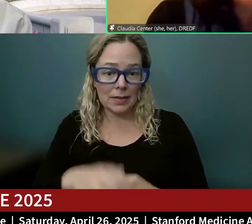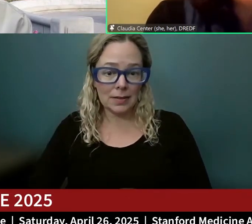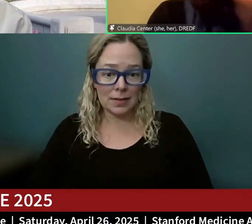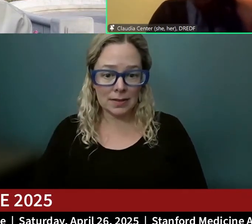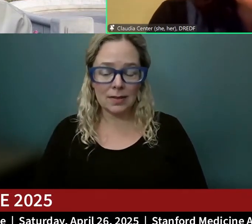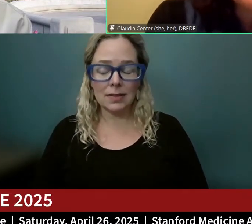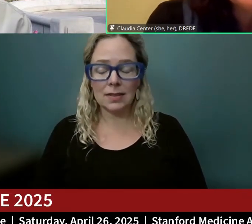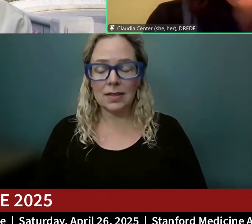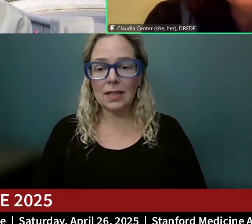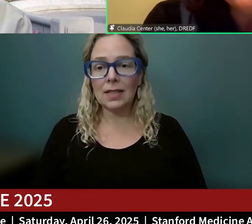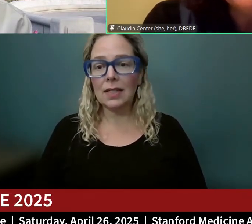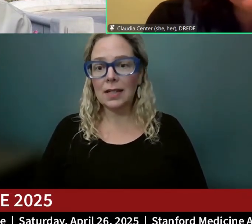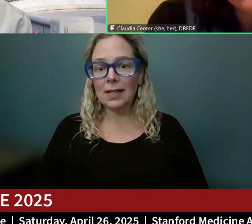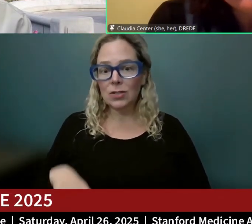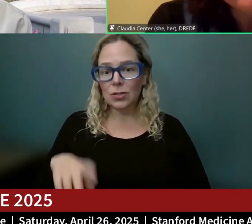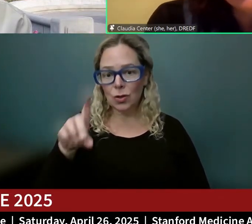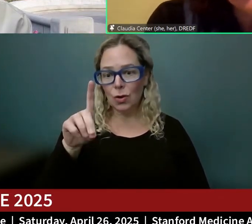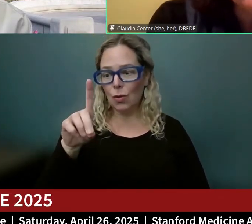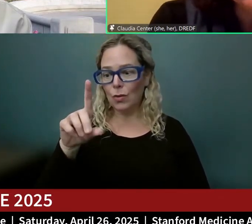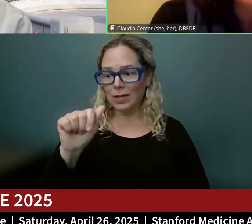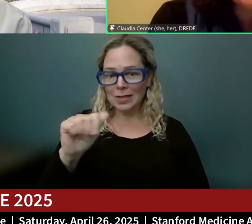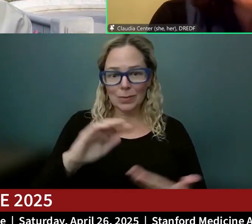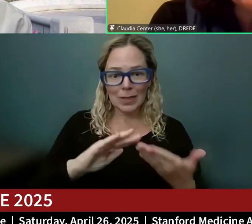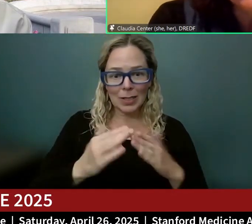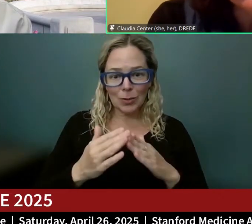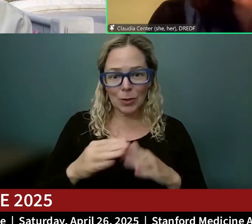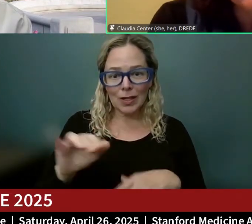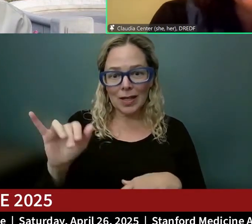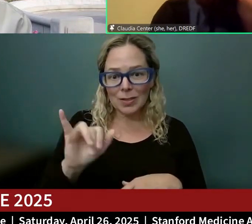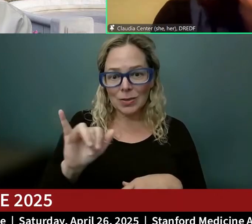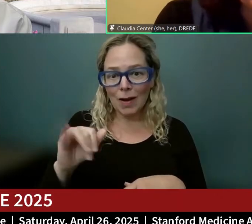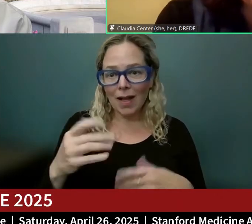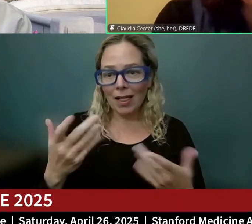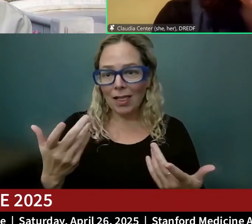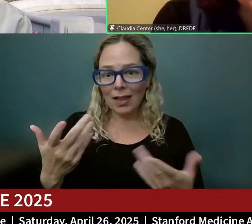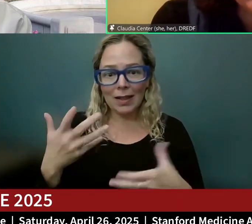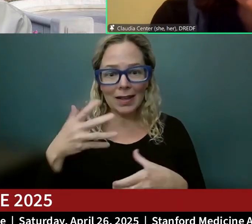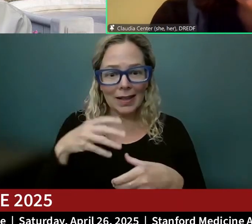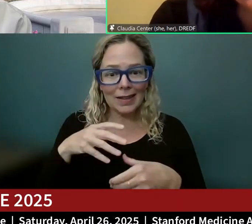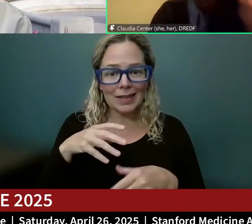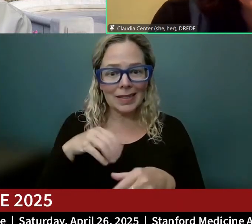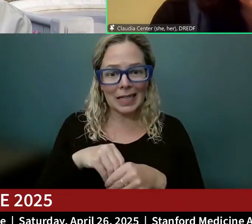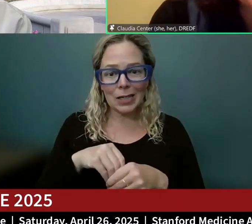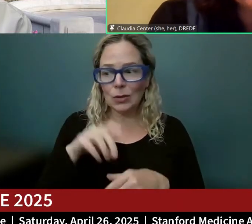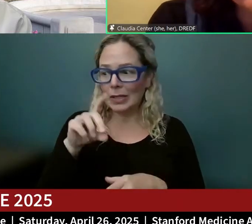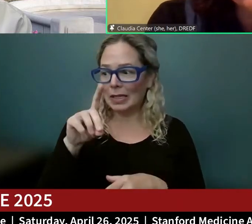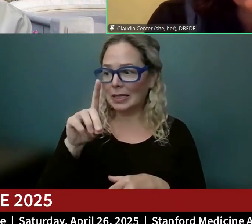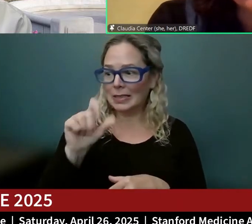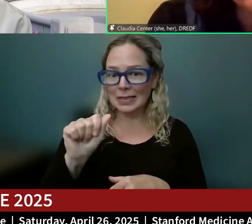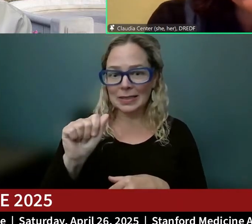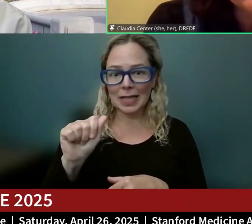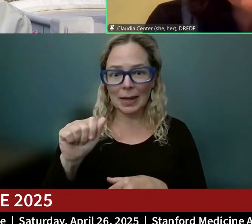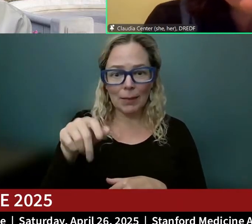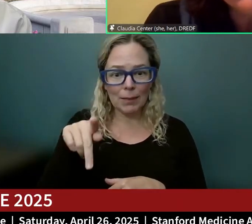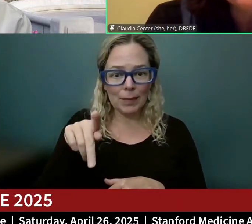so the disability community, as well as, including disabled people of color,